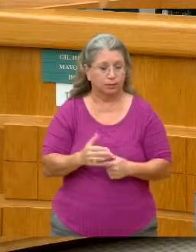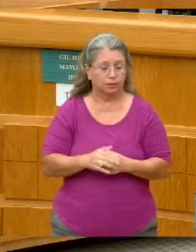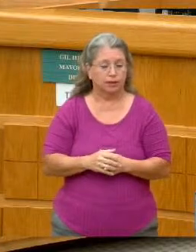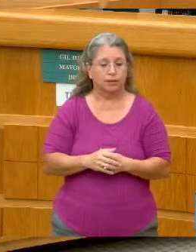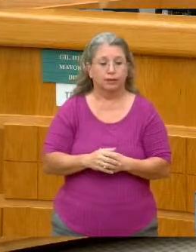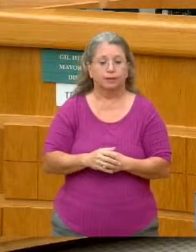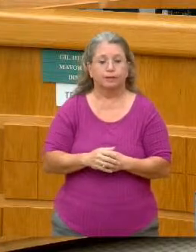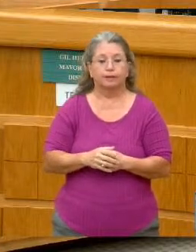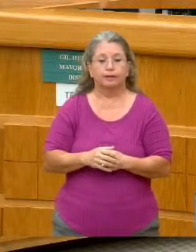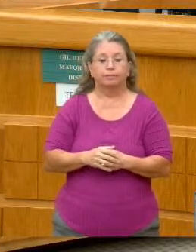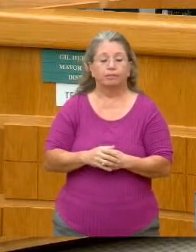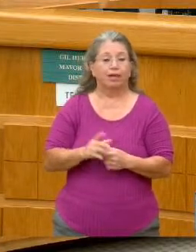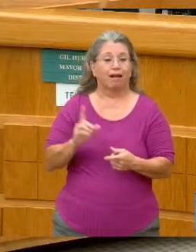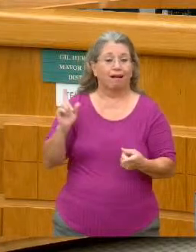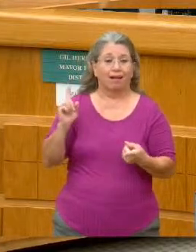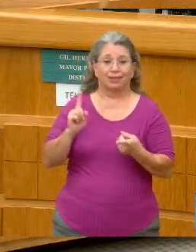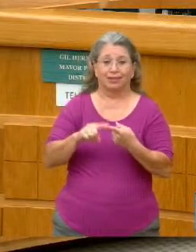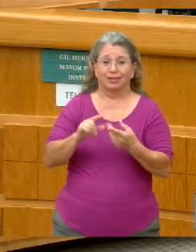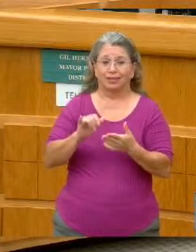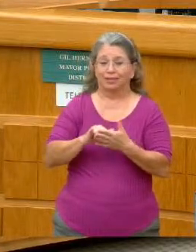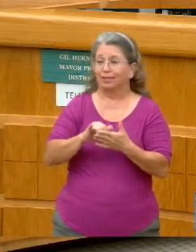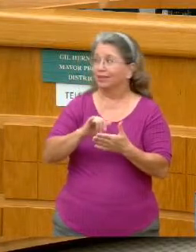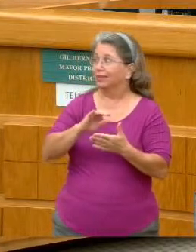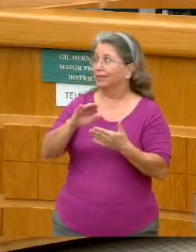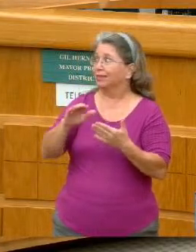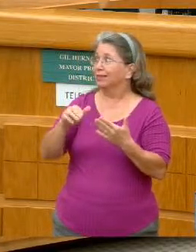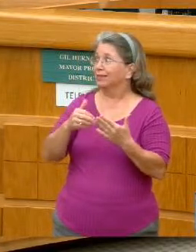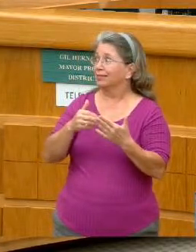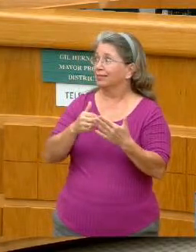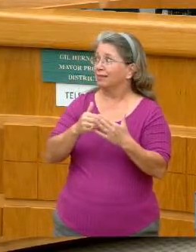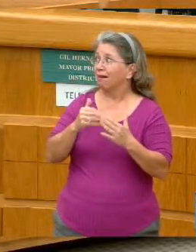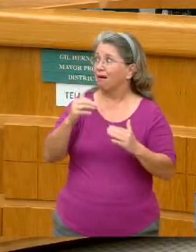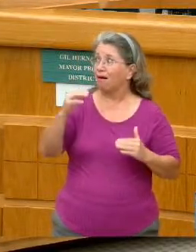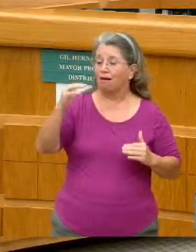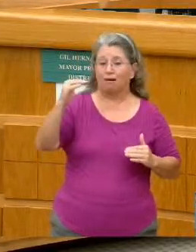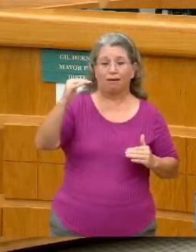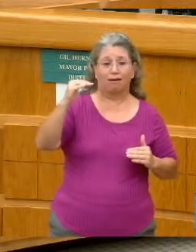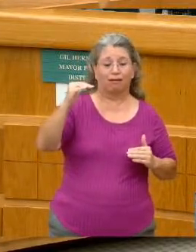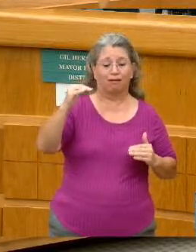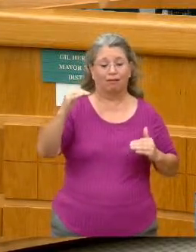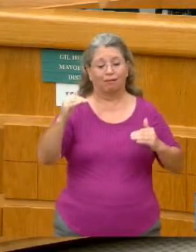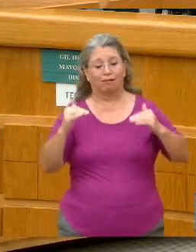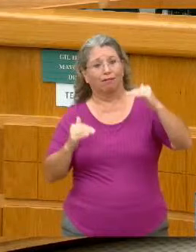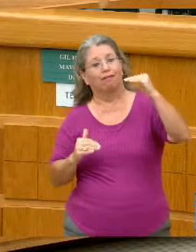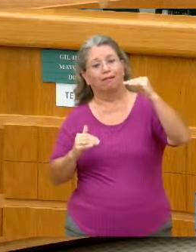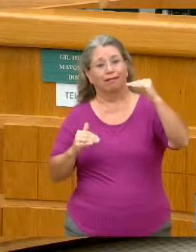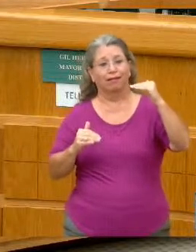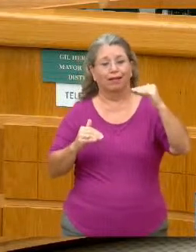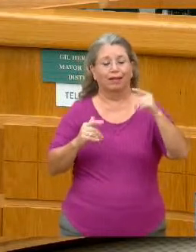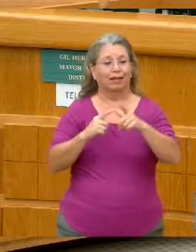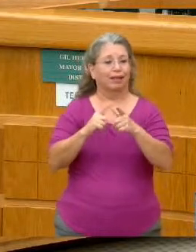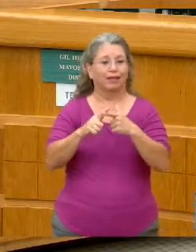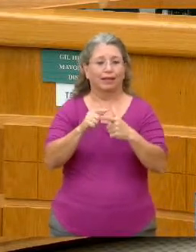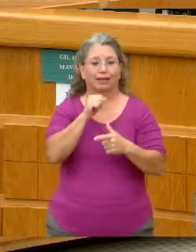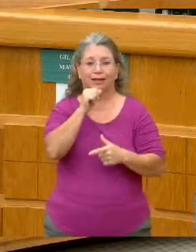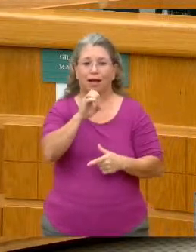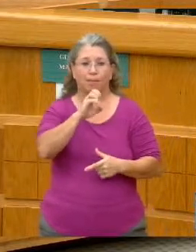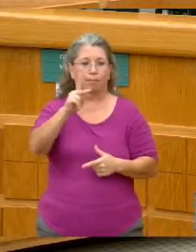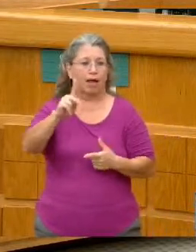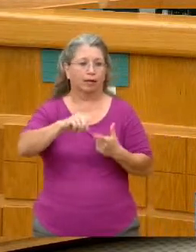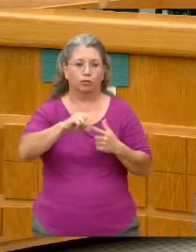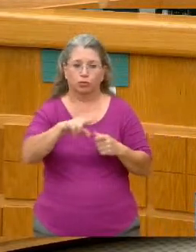comes back down with all blue filled up to 150, then we're not back to normal.